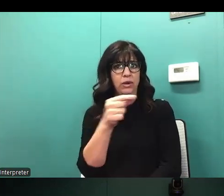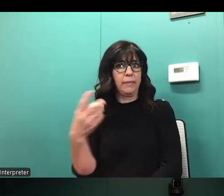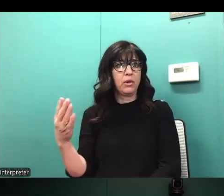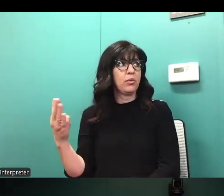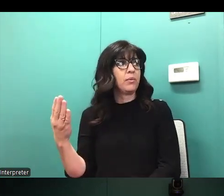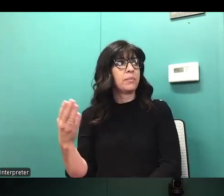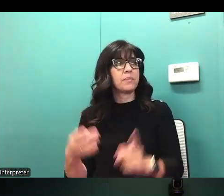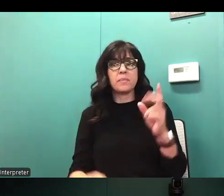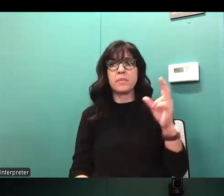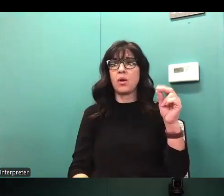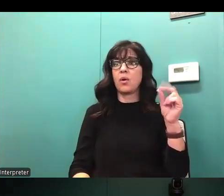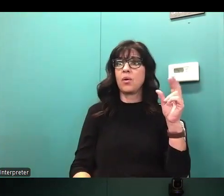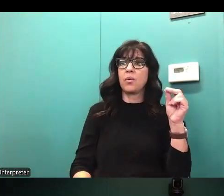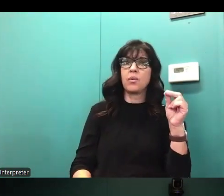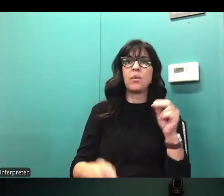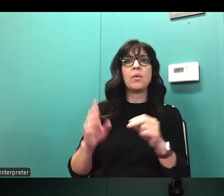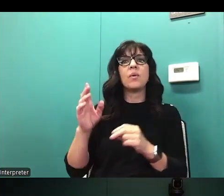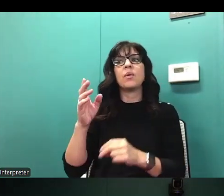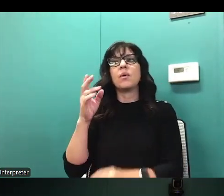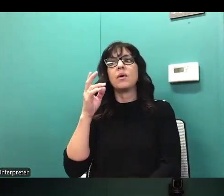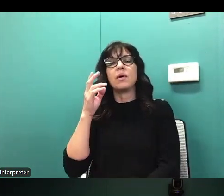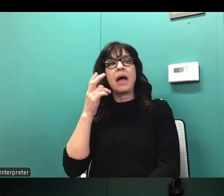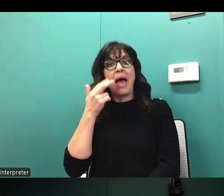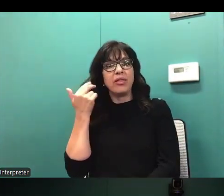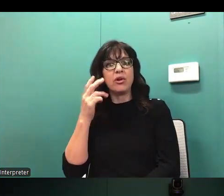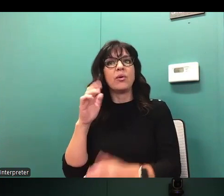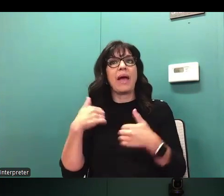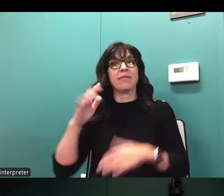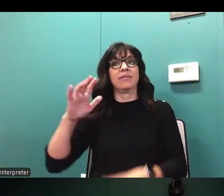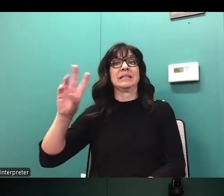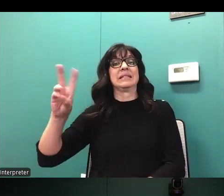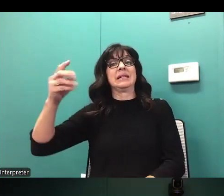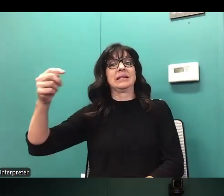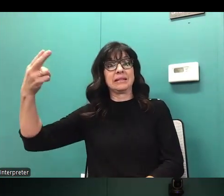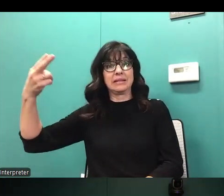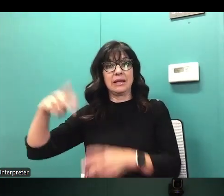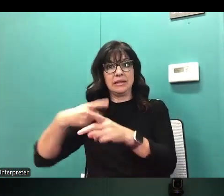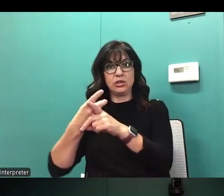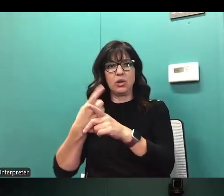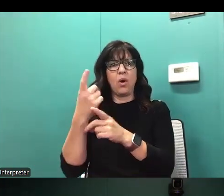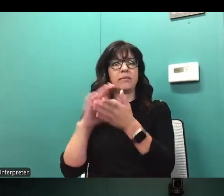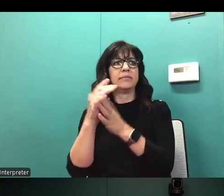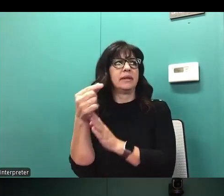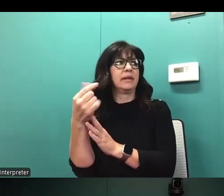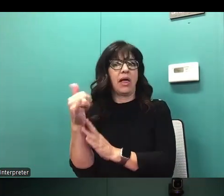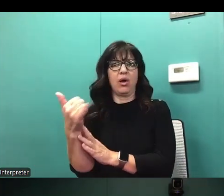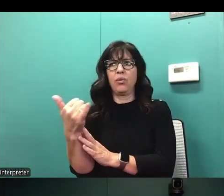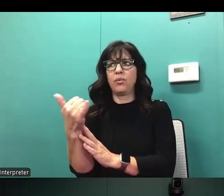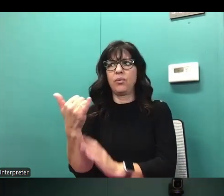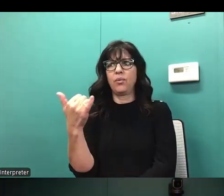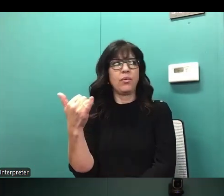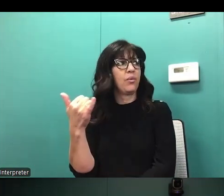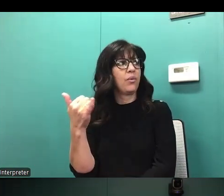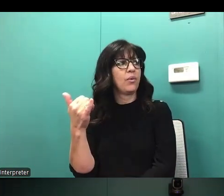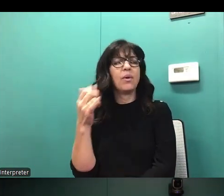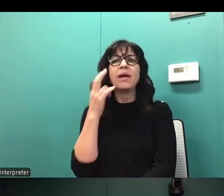No. They all Do they have have later it all? editions. We actually have 6th editions now, and now one of them is turned yellow. Oh, that's right.